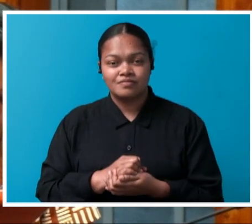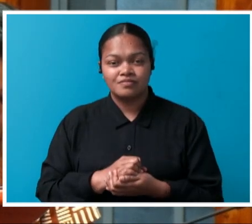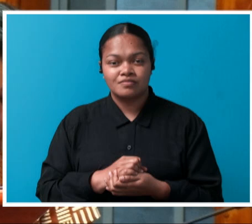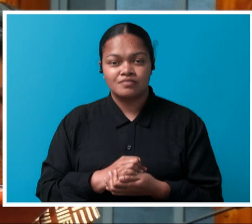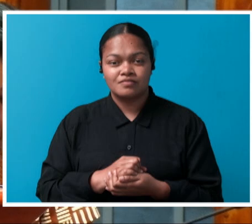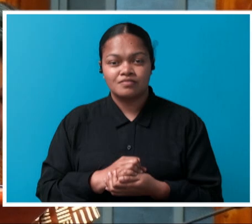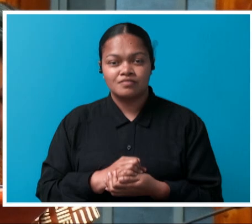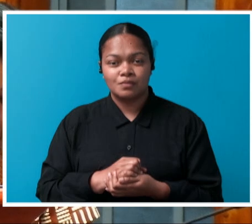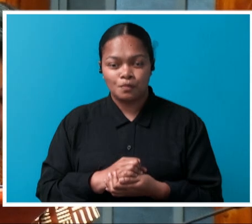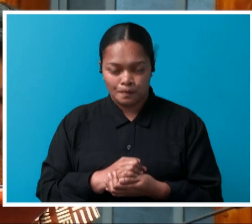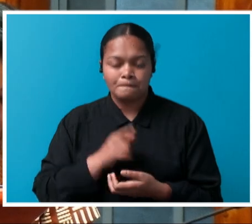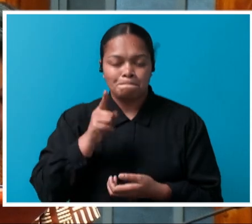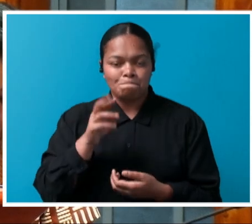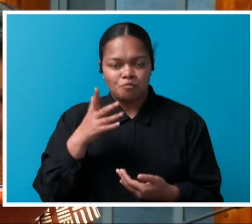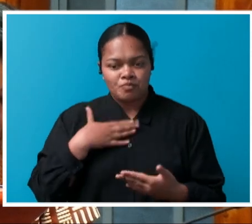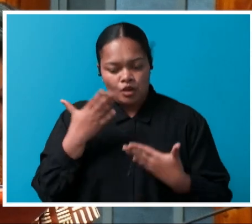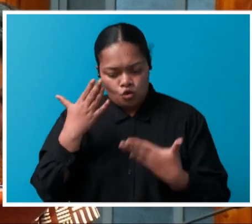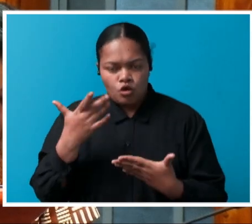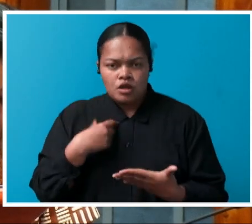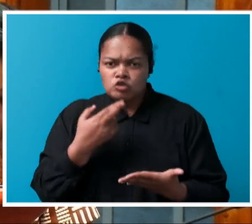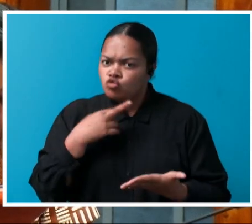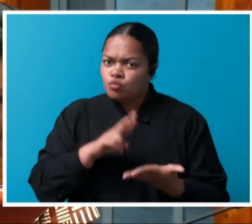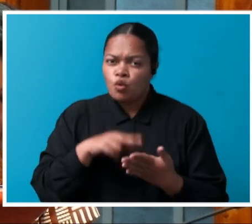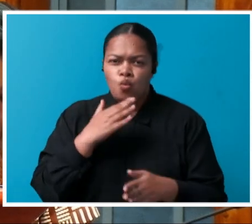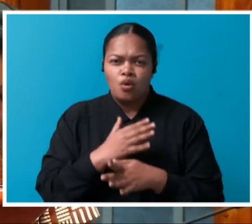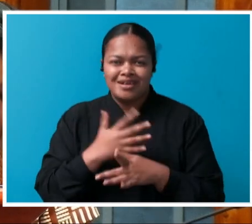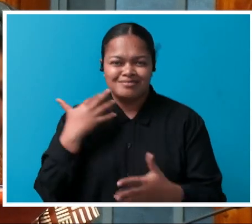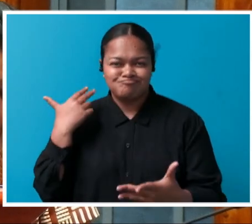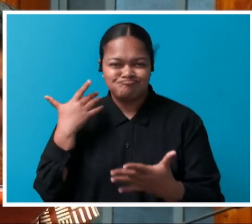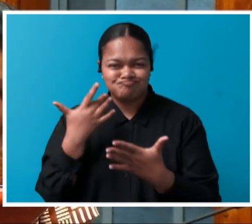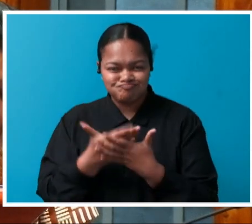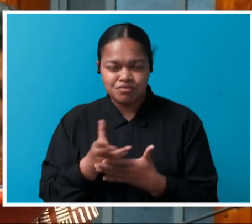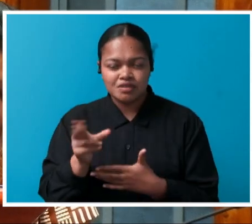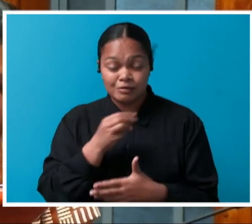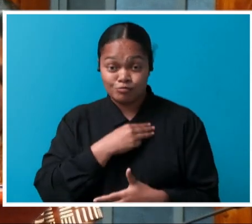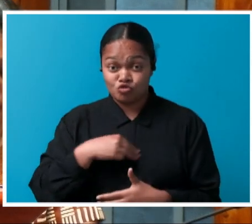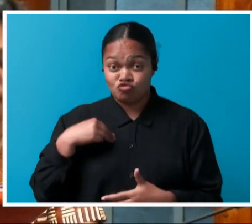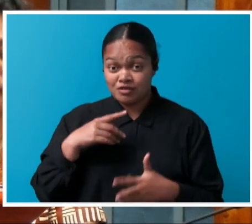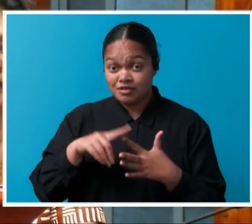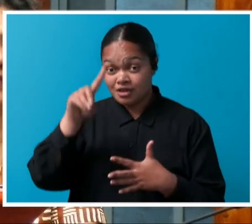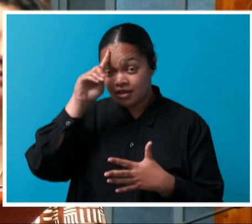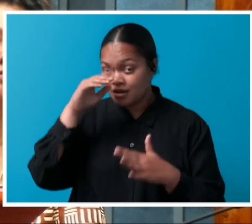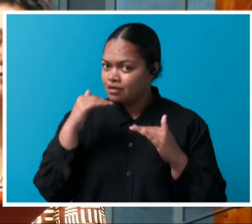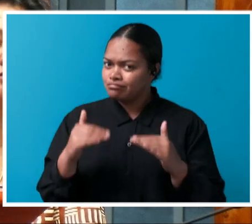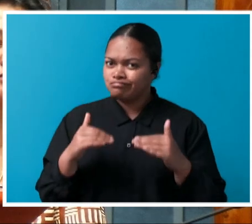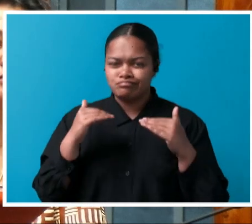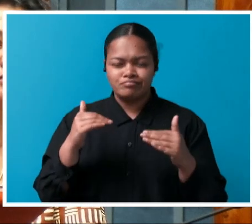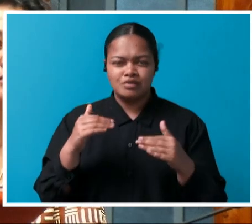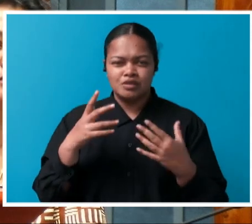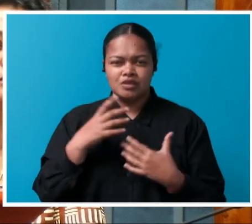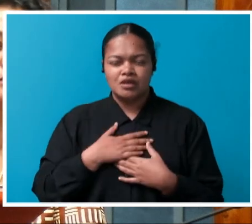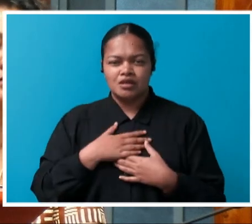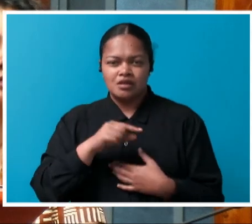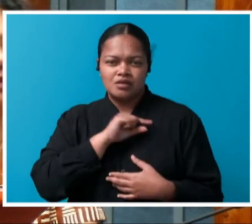is therefore my honor to report on the work being carried out at the Ministry of Education to advance equitable access